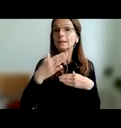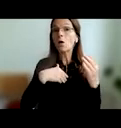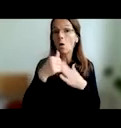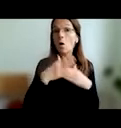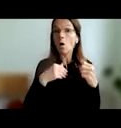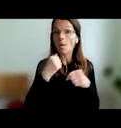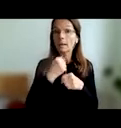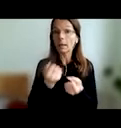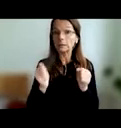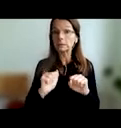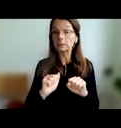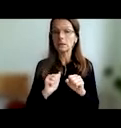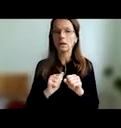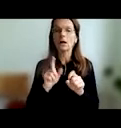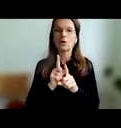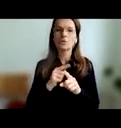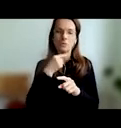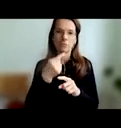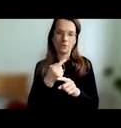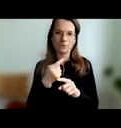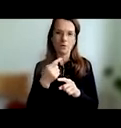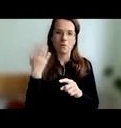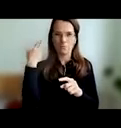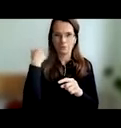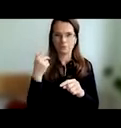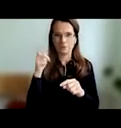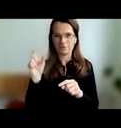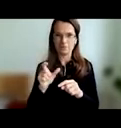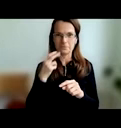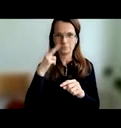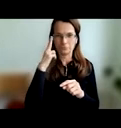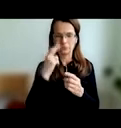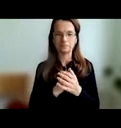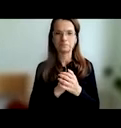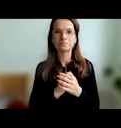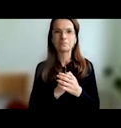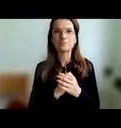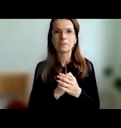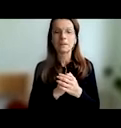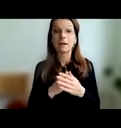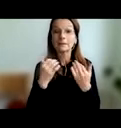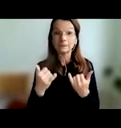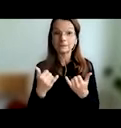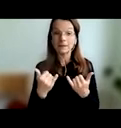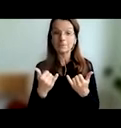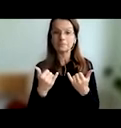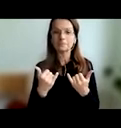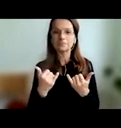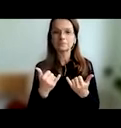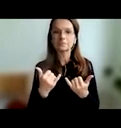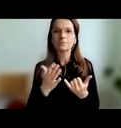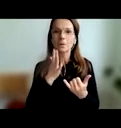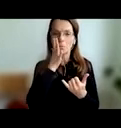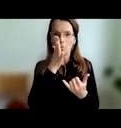also competence or forecasting skills forecasting. We